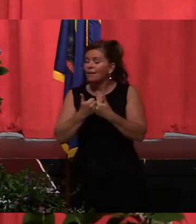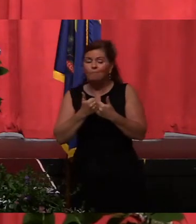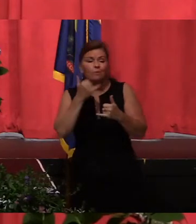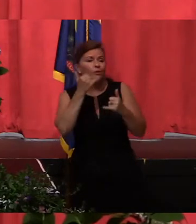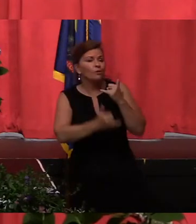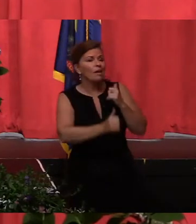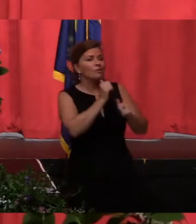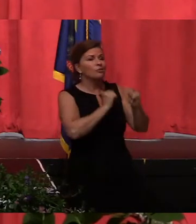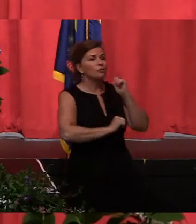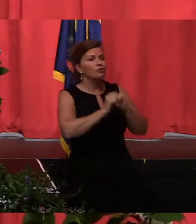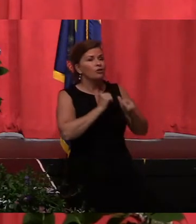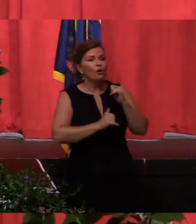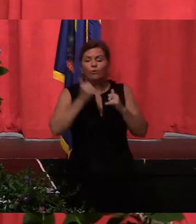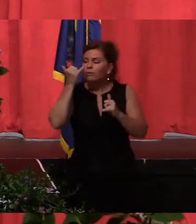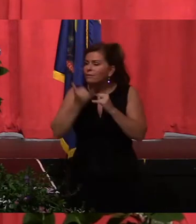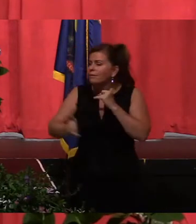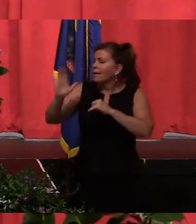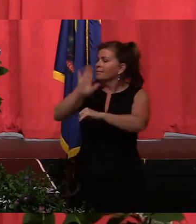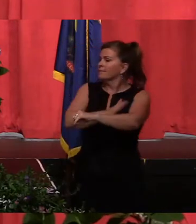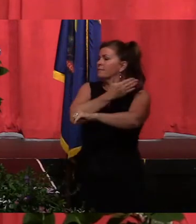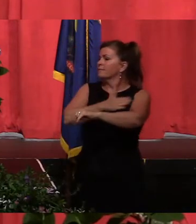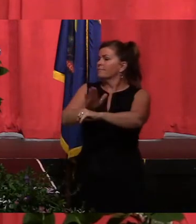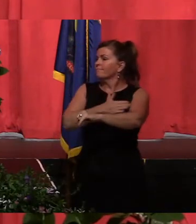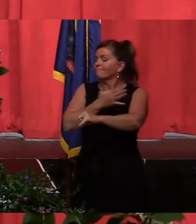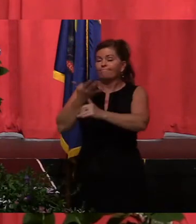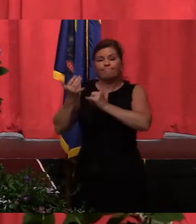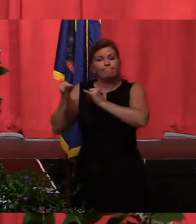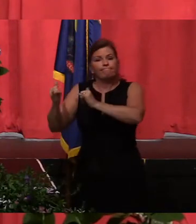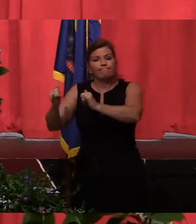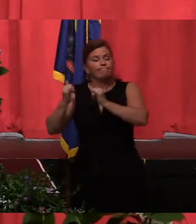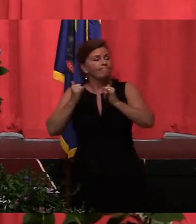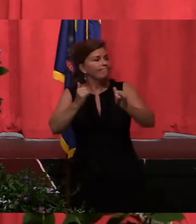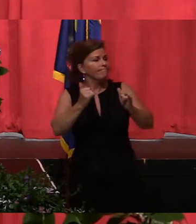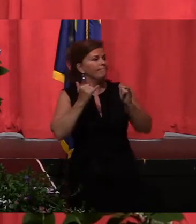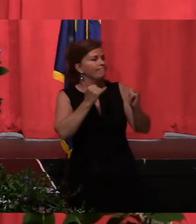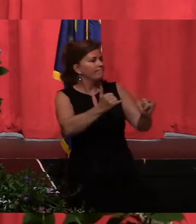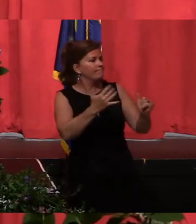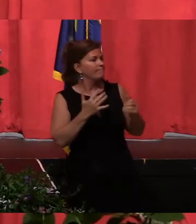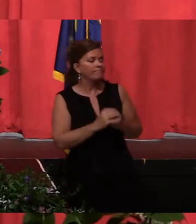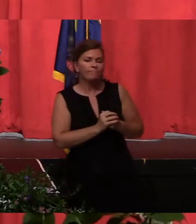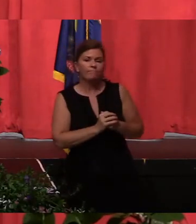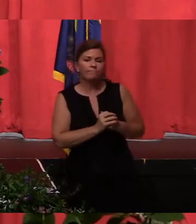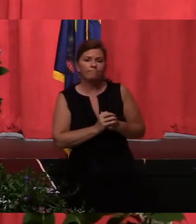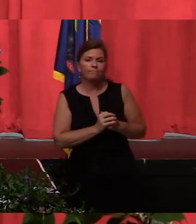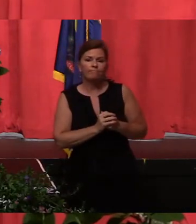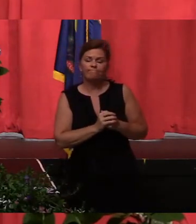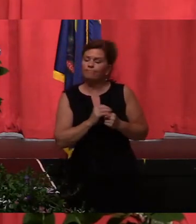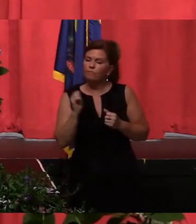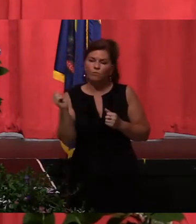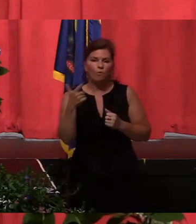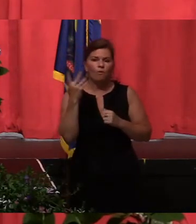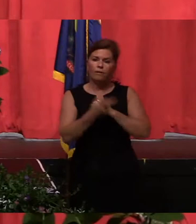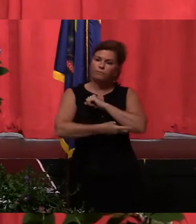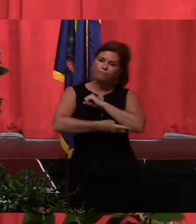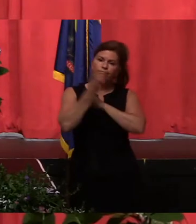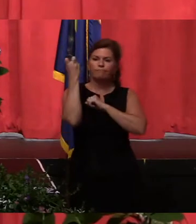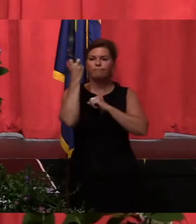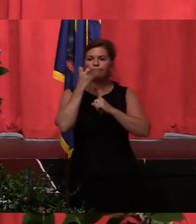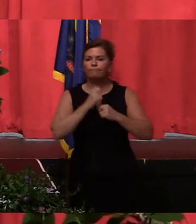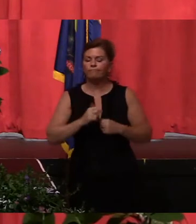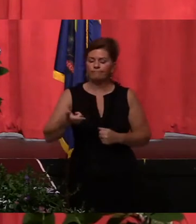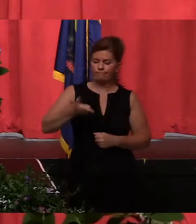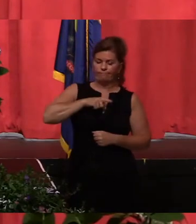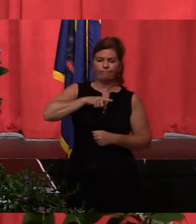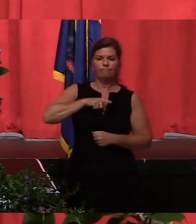your last music festival. I didn't either. We all were robbed of our turn. We